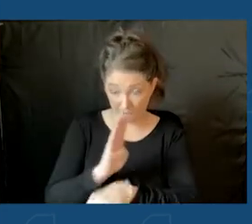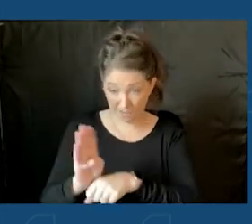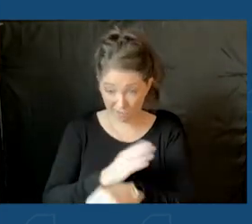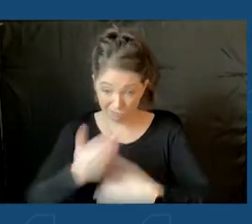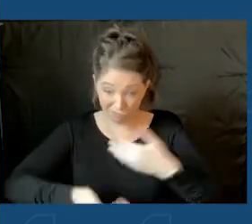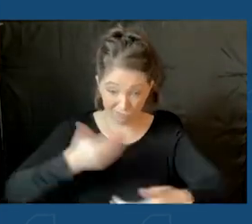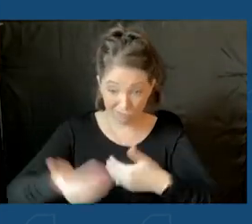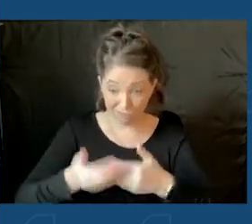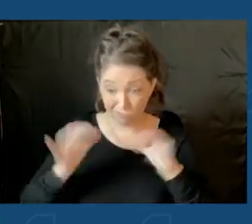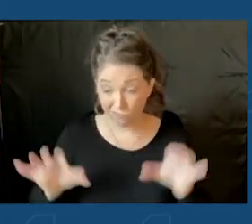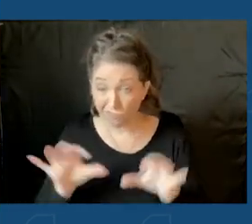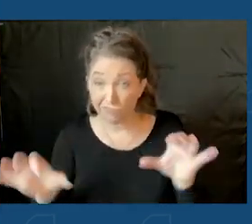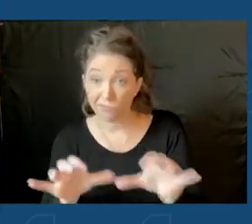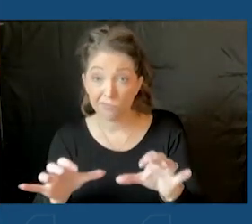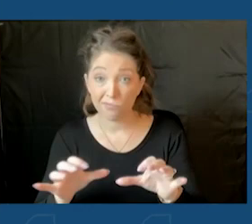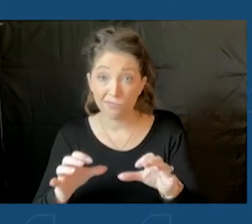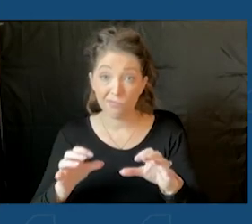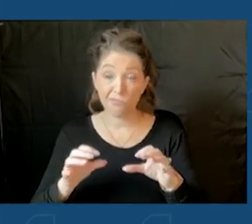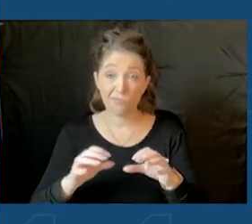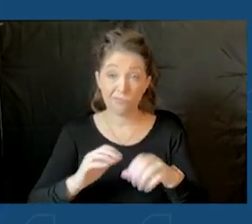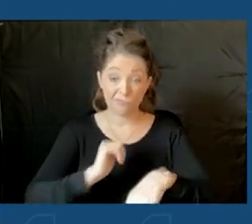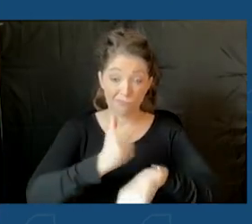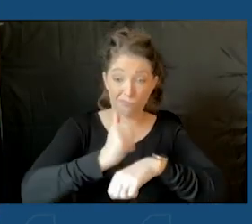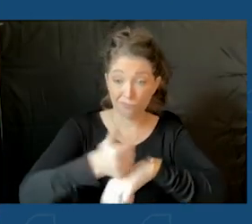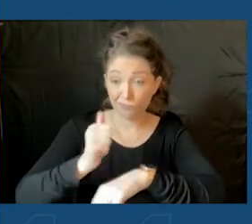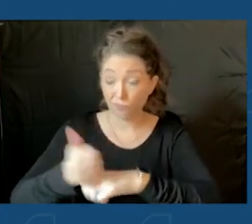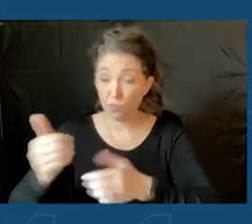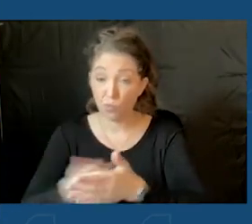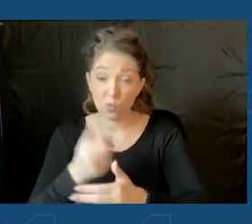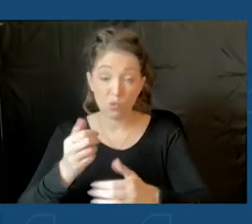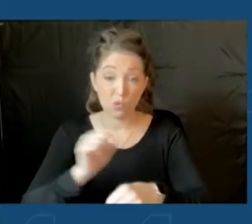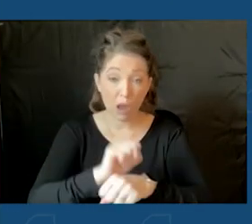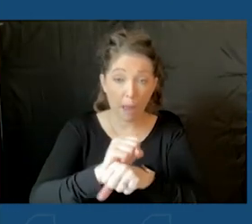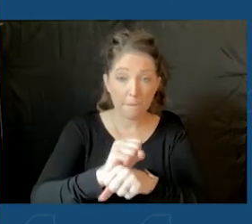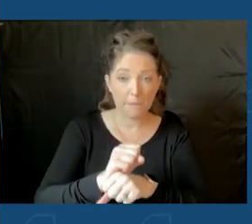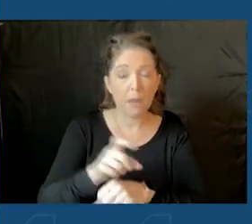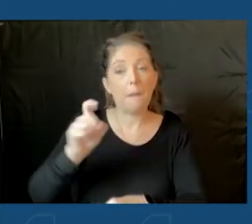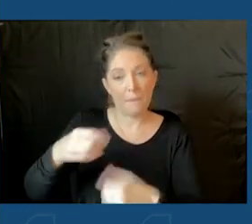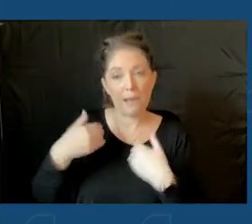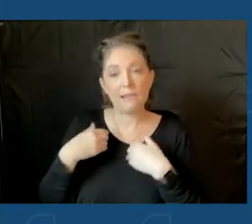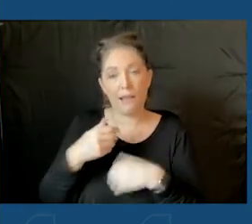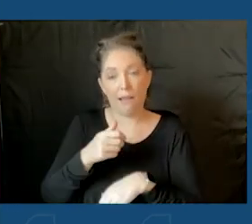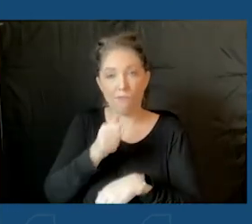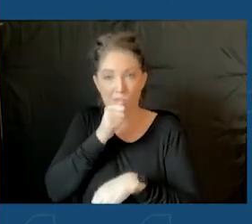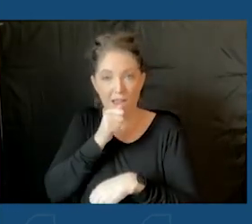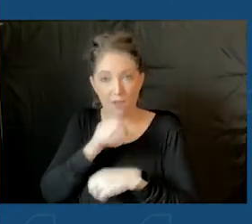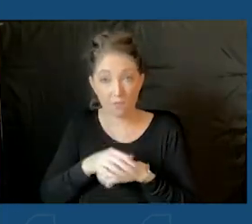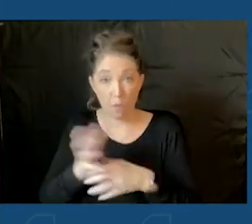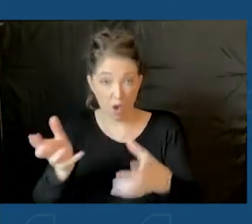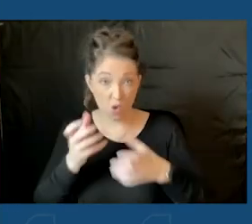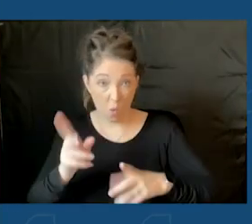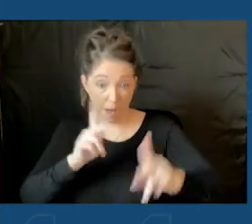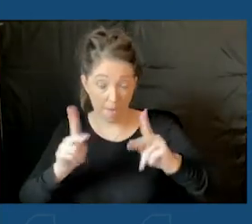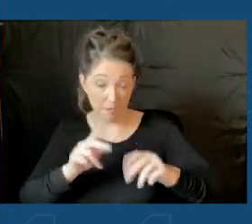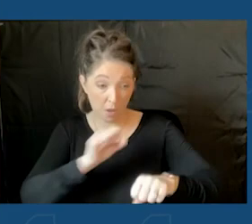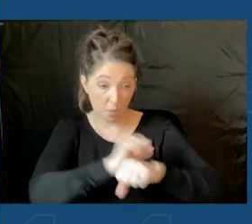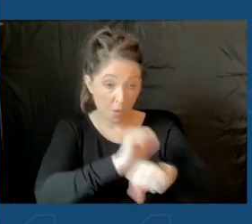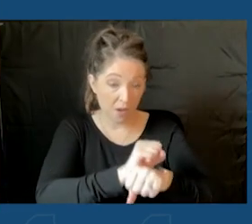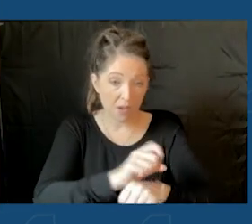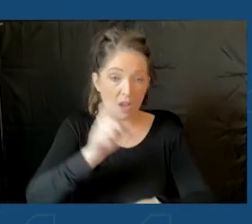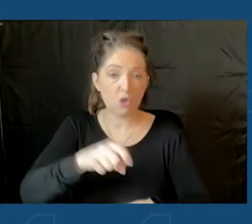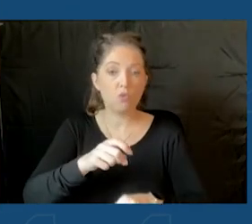and create jobs, you have to have the private sector. But if you want to put people to work, you have to have organized